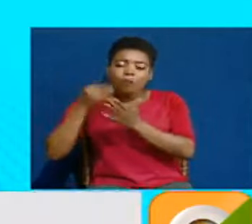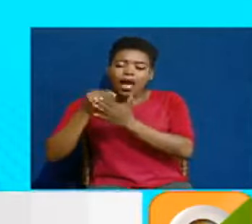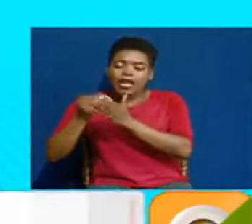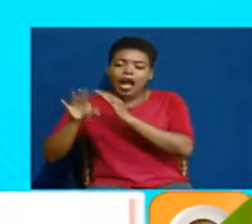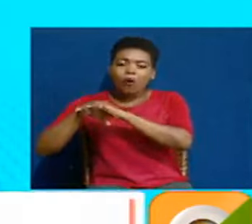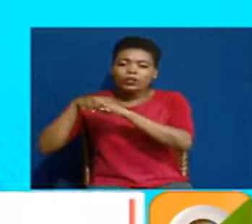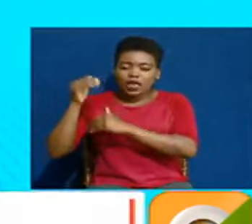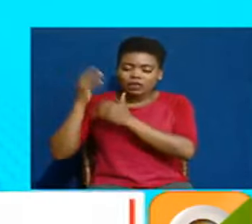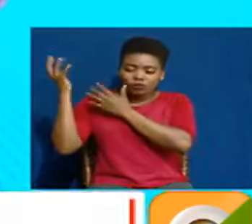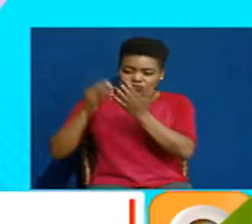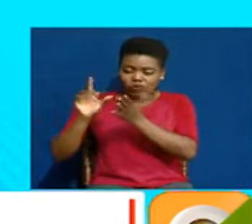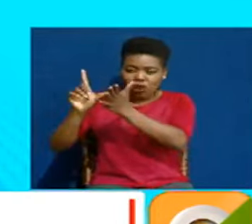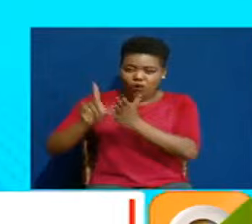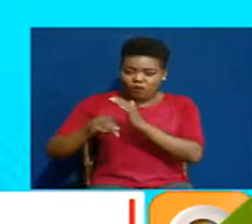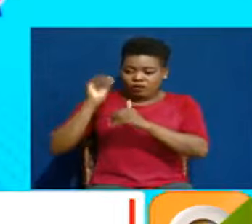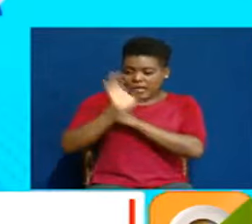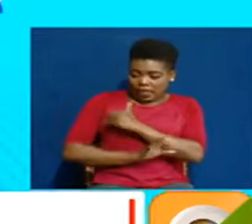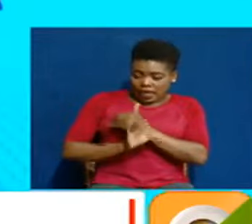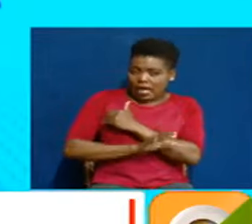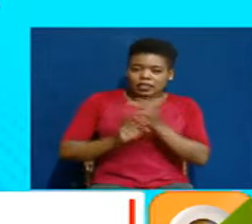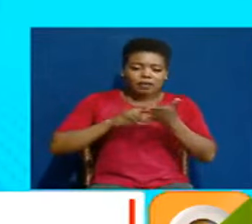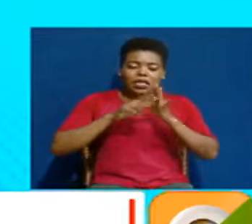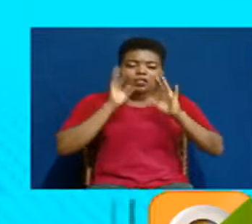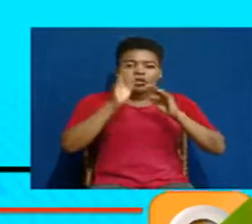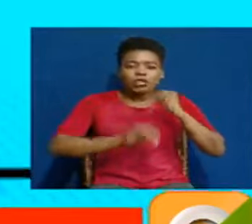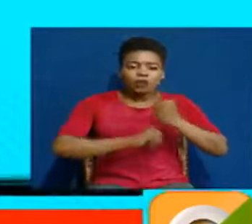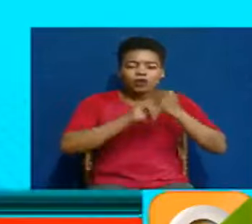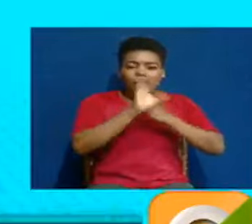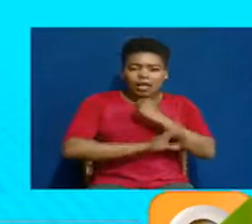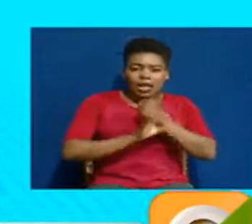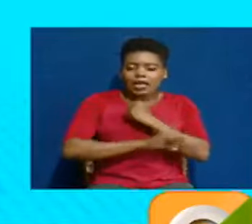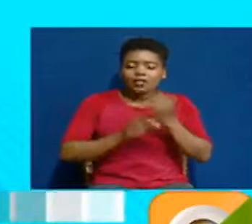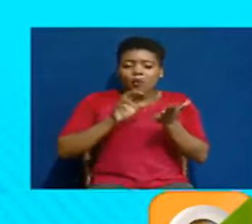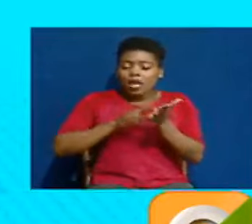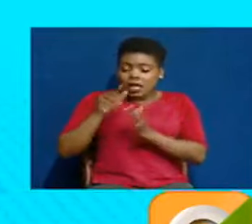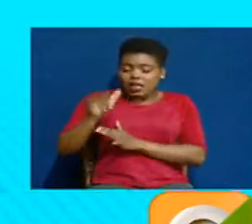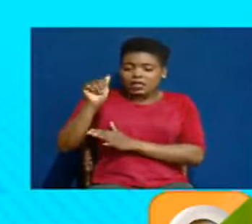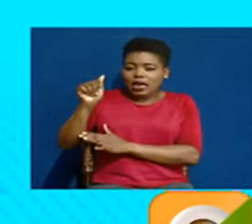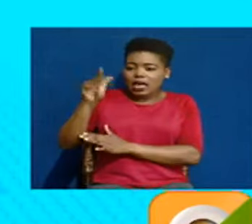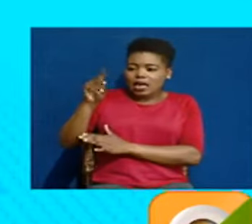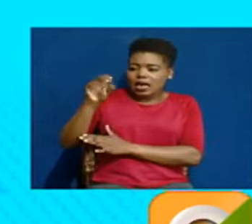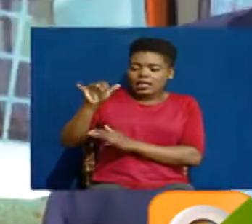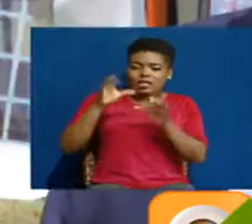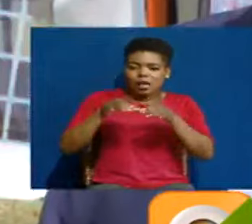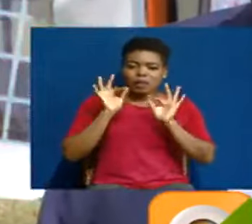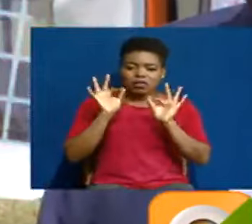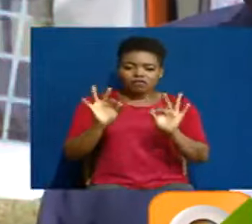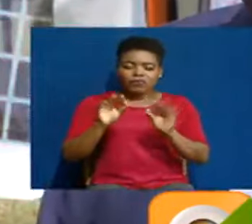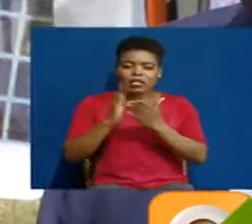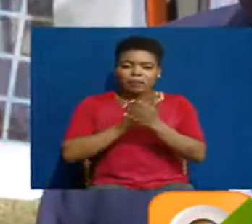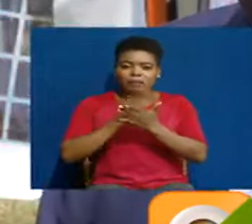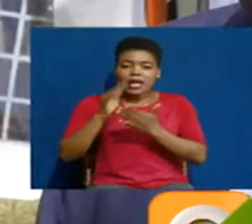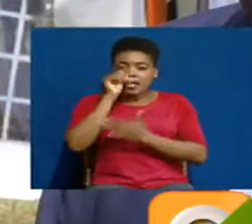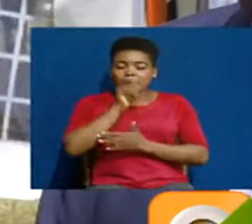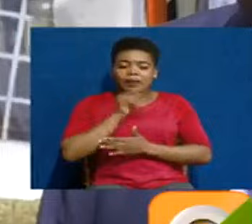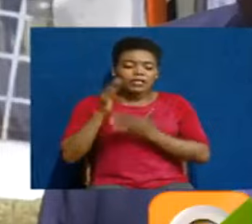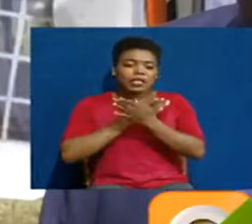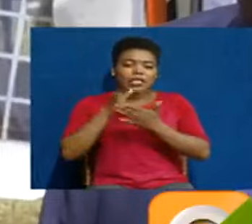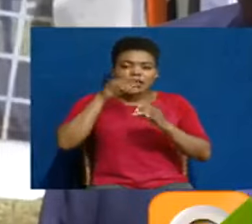way Keshan here is a private sector investment, the same way Sosian is a private sector investment. We have got no capacity as a